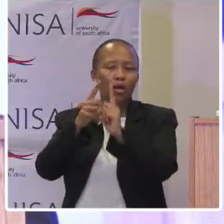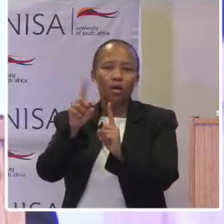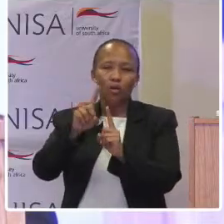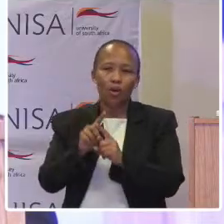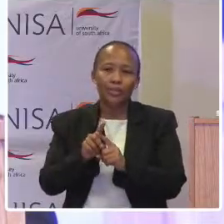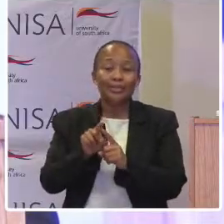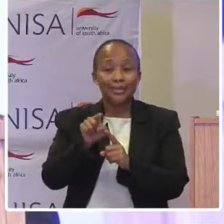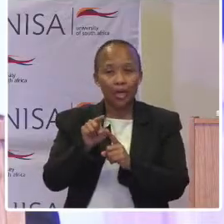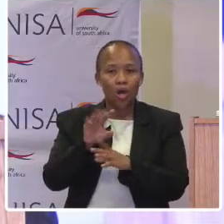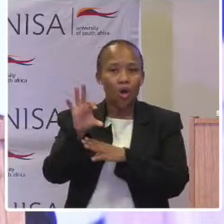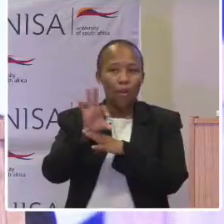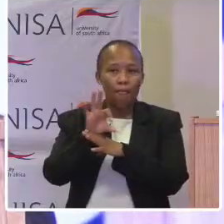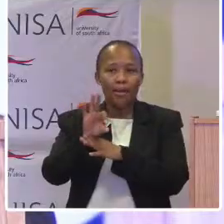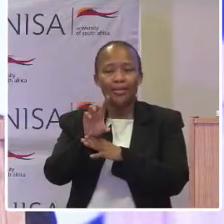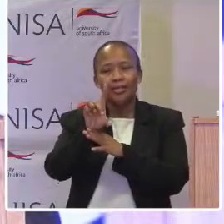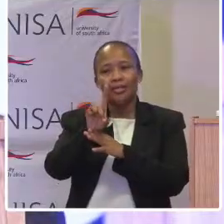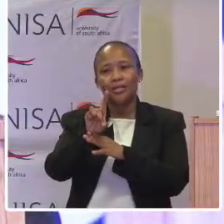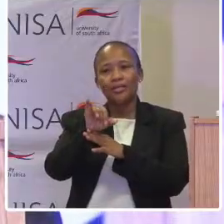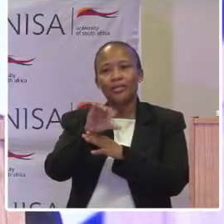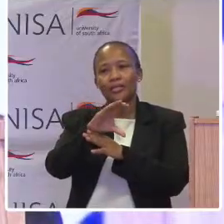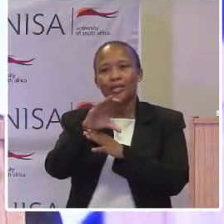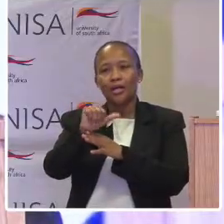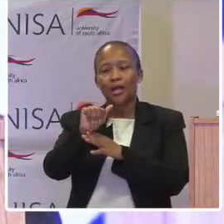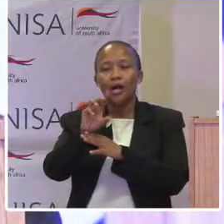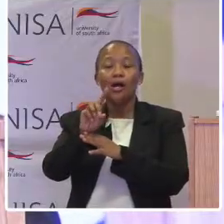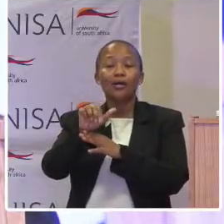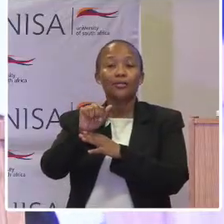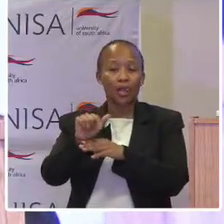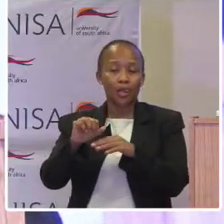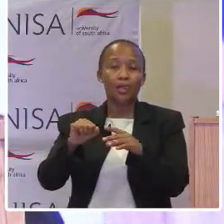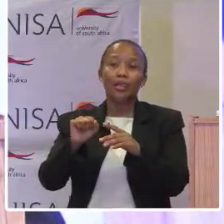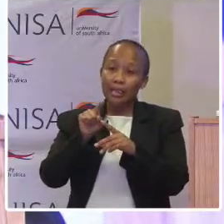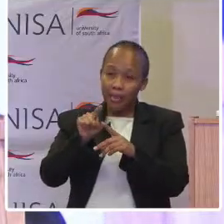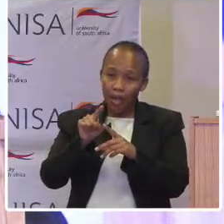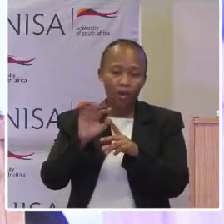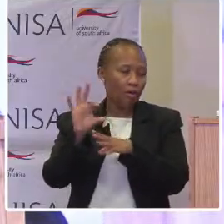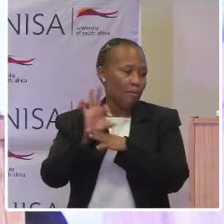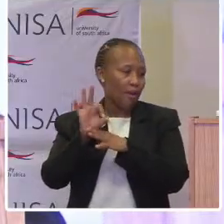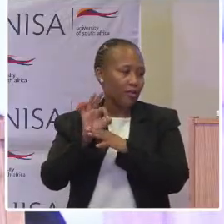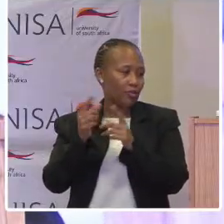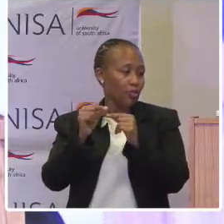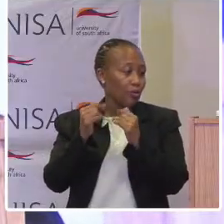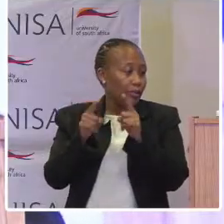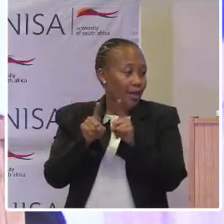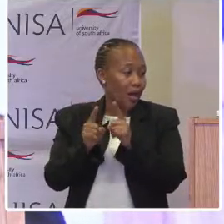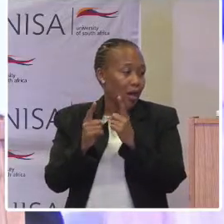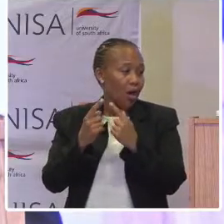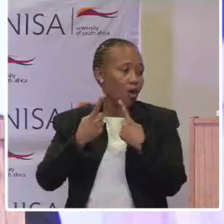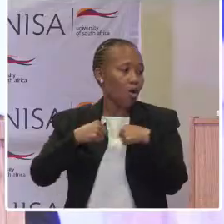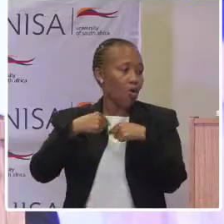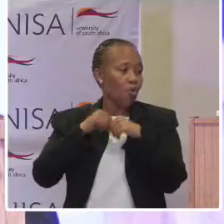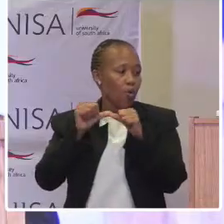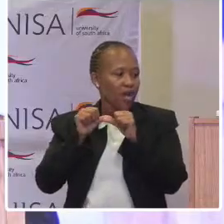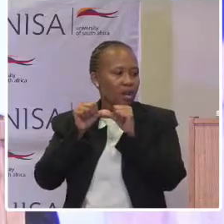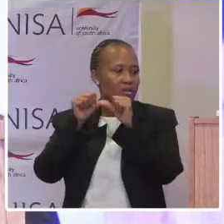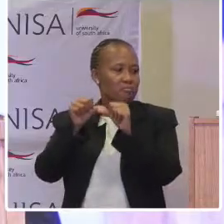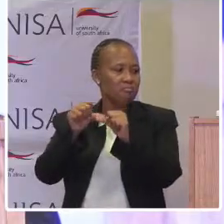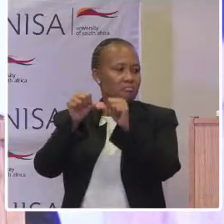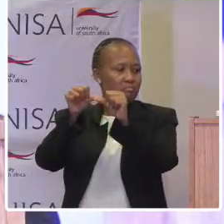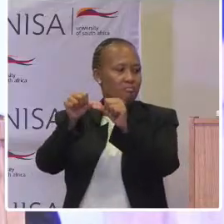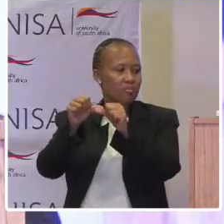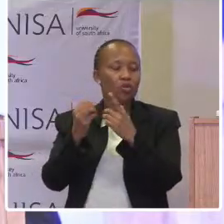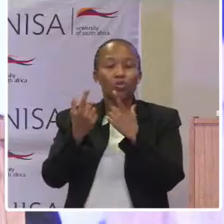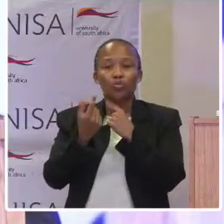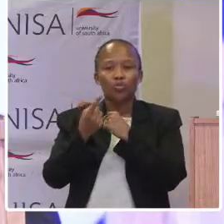Decadal Plan 3 societal grand challenges, SANSA continues to prioritize international